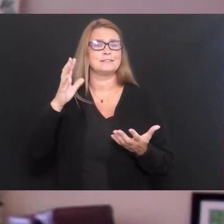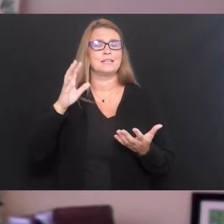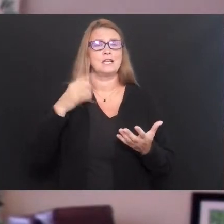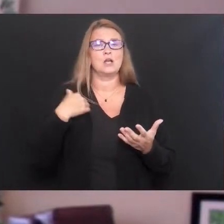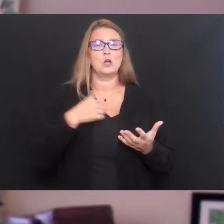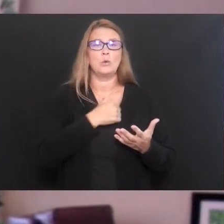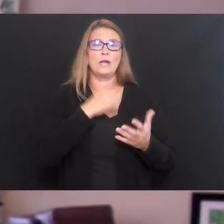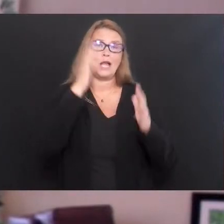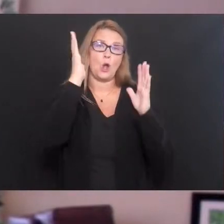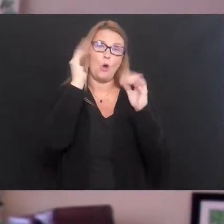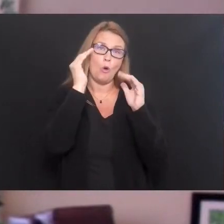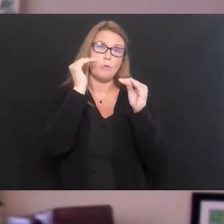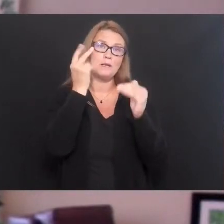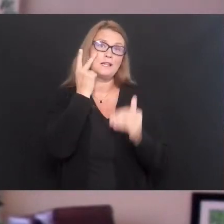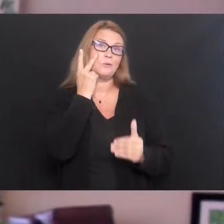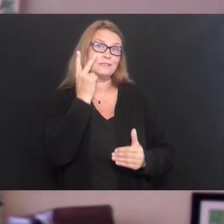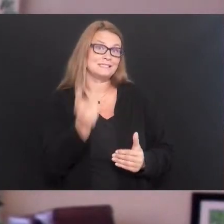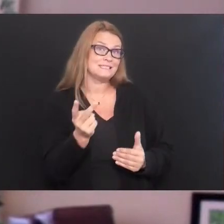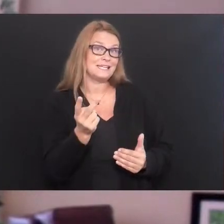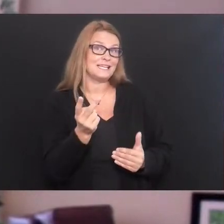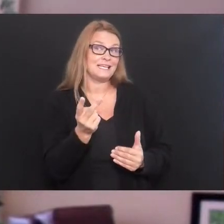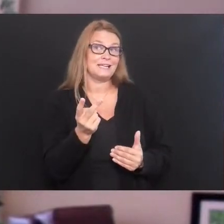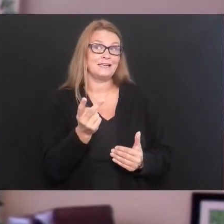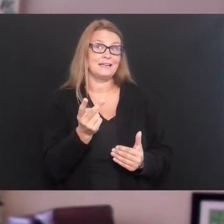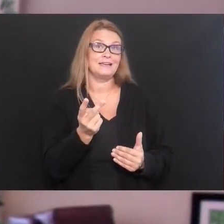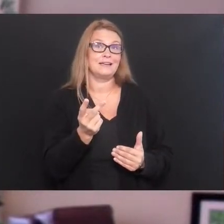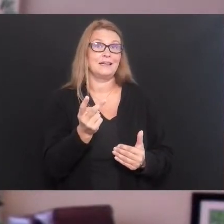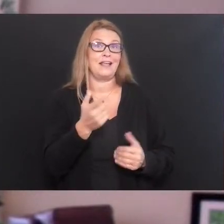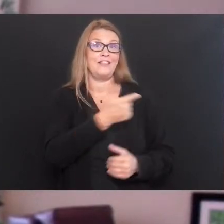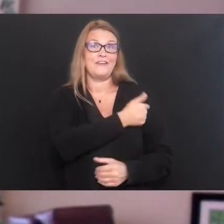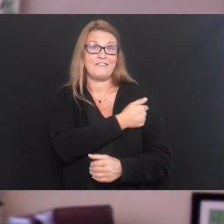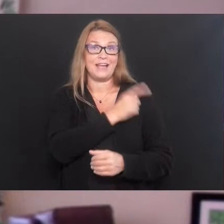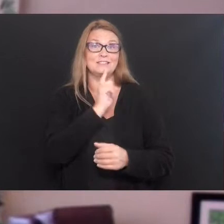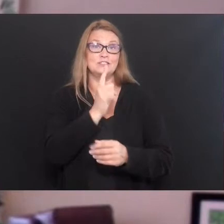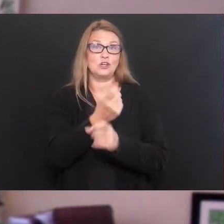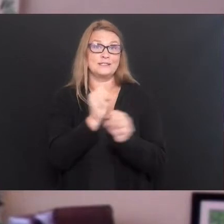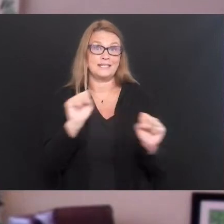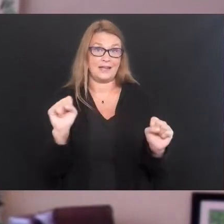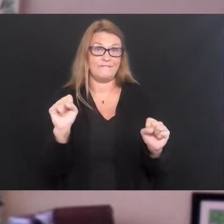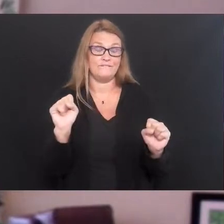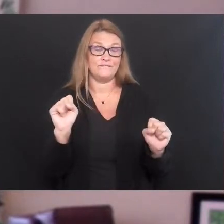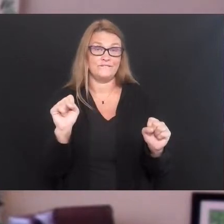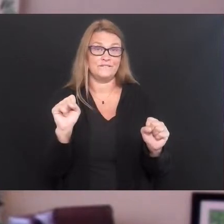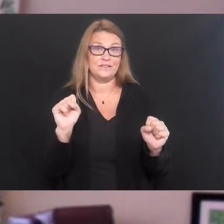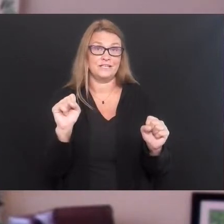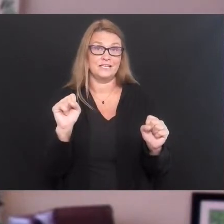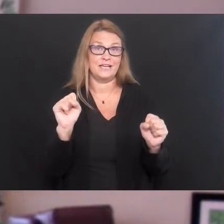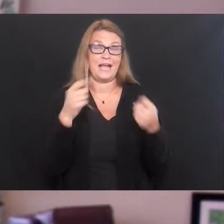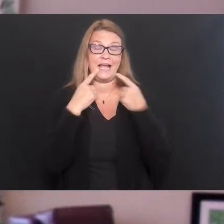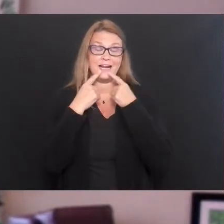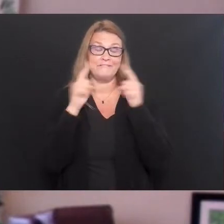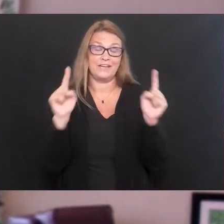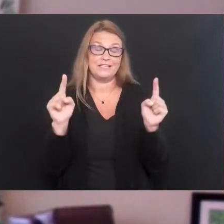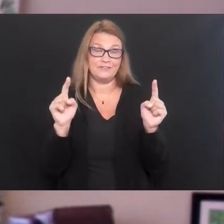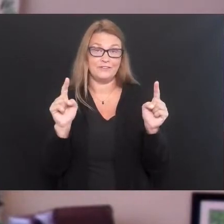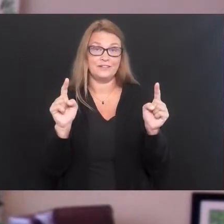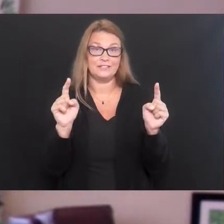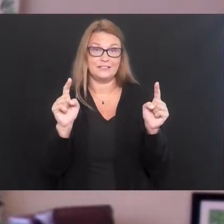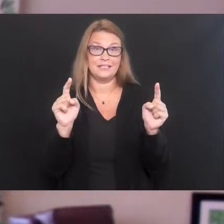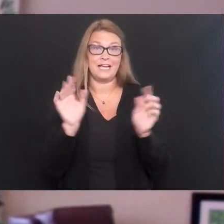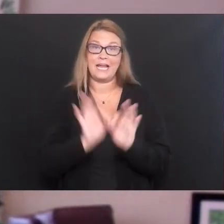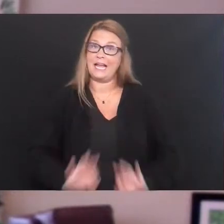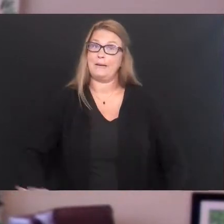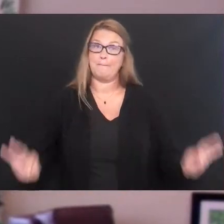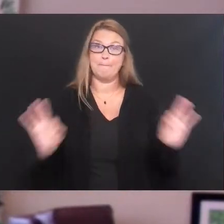we hope that they will see, as we do, that these vaccines are remarkably safe, remarkably effective, and so important